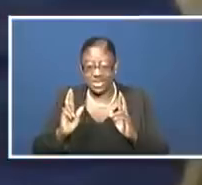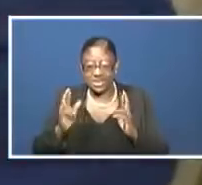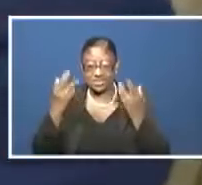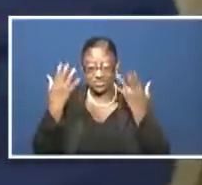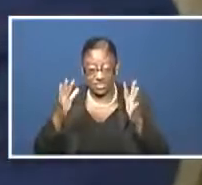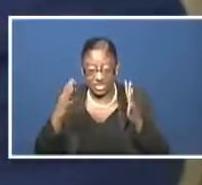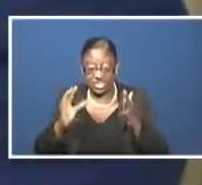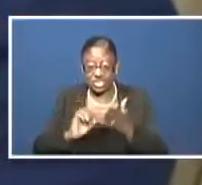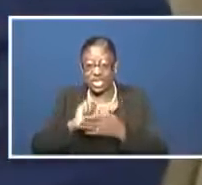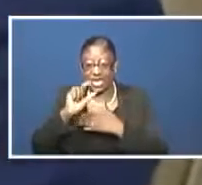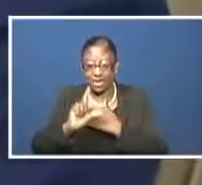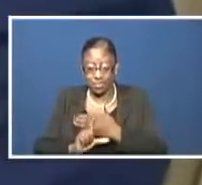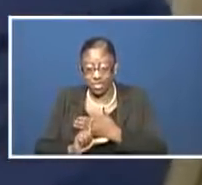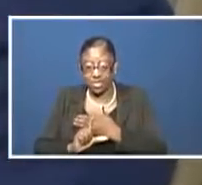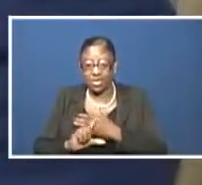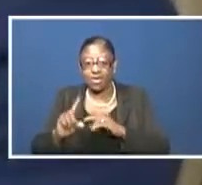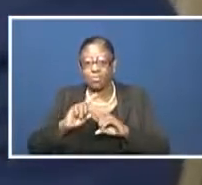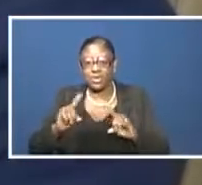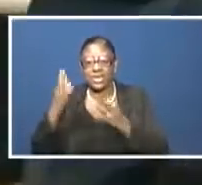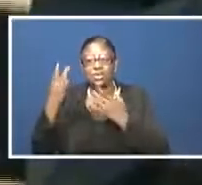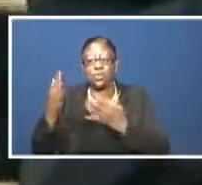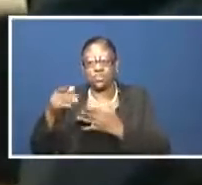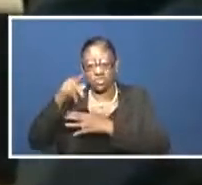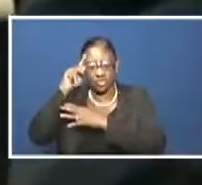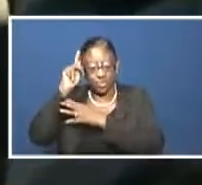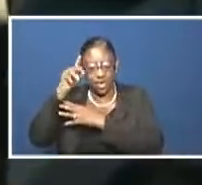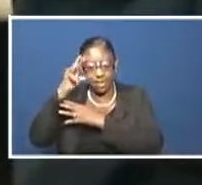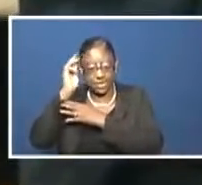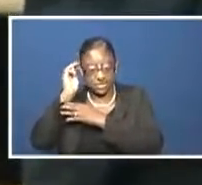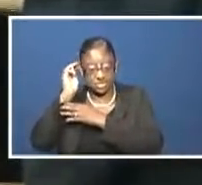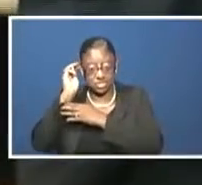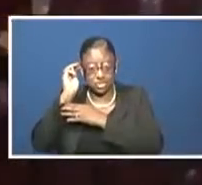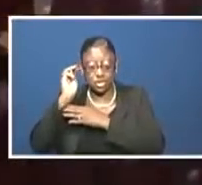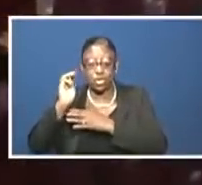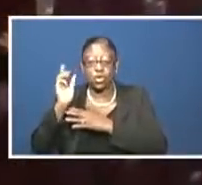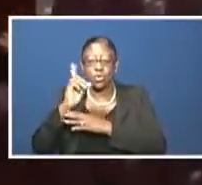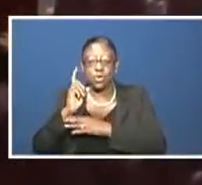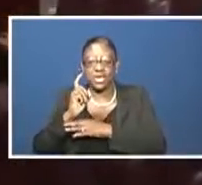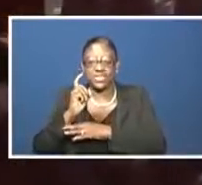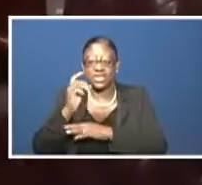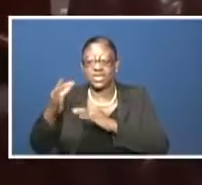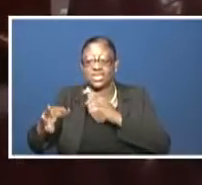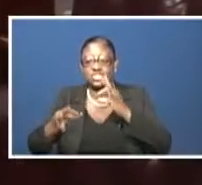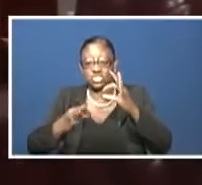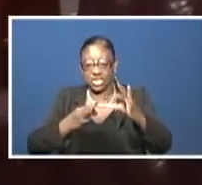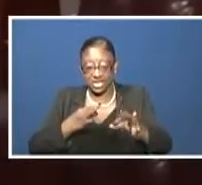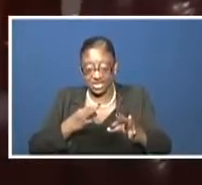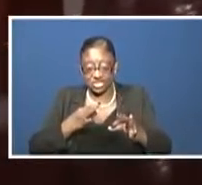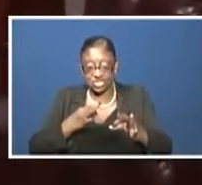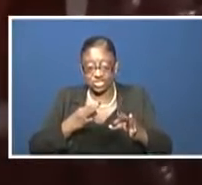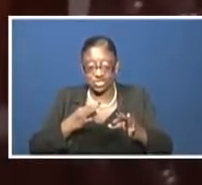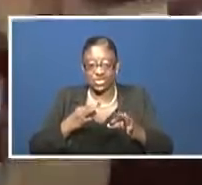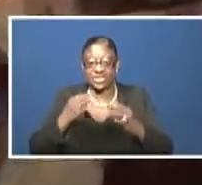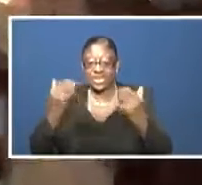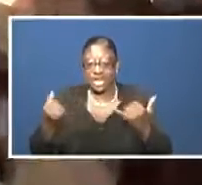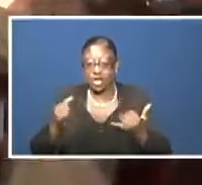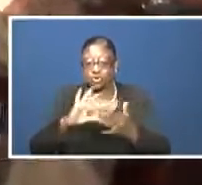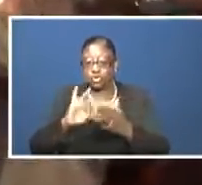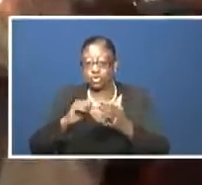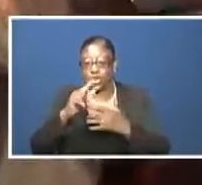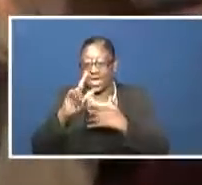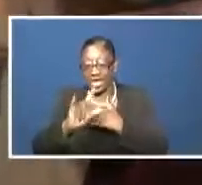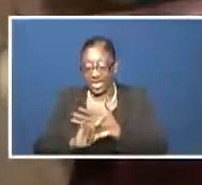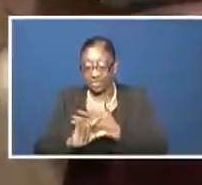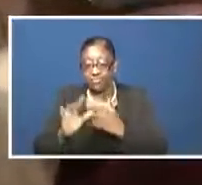Still, he had to wait for confirmation on the Prime Minister's schedule to hold the handover ceremony, now set for July 5th. I